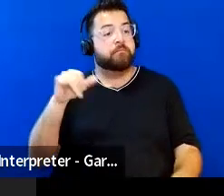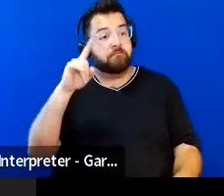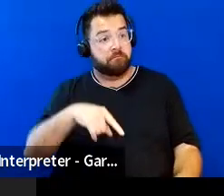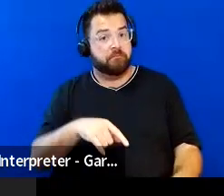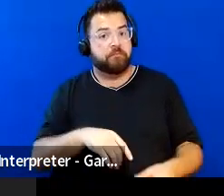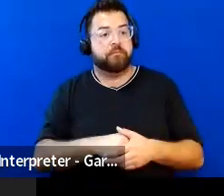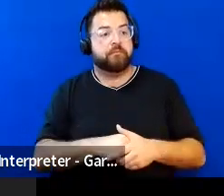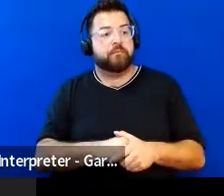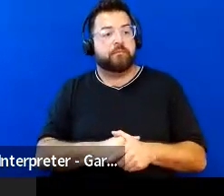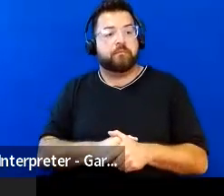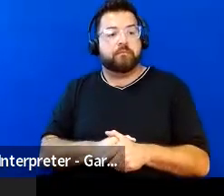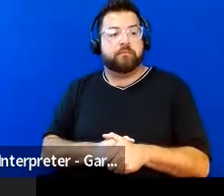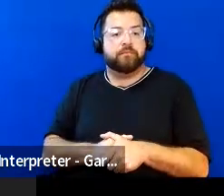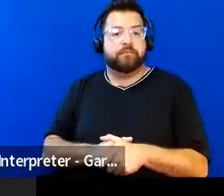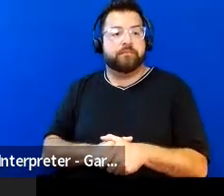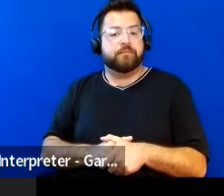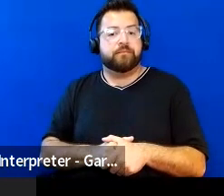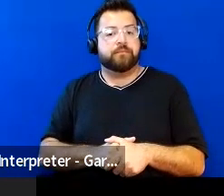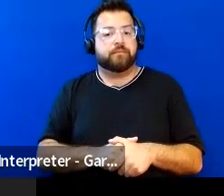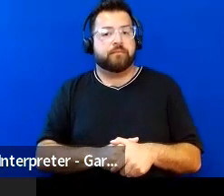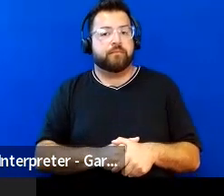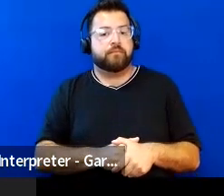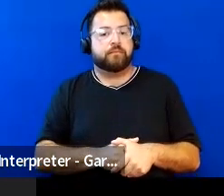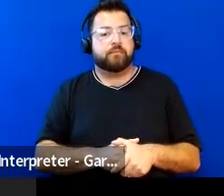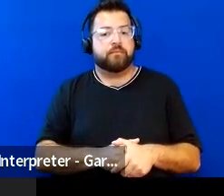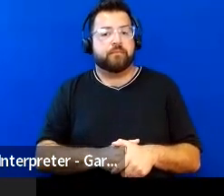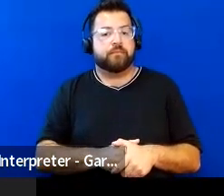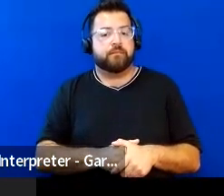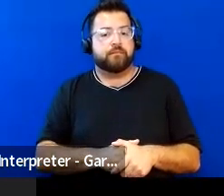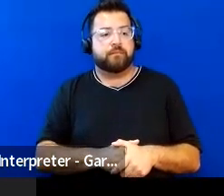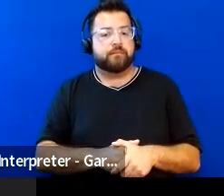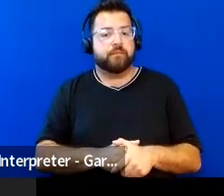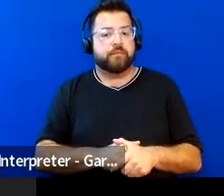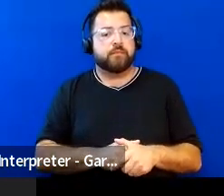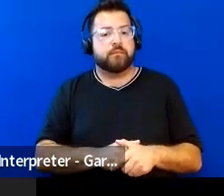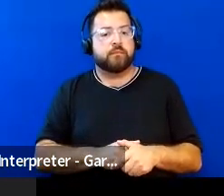is right here.